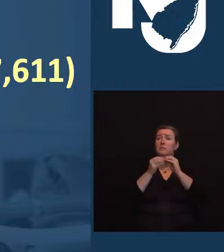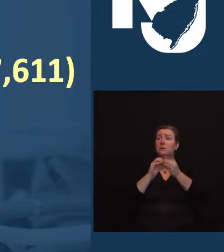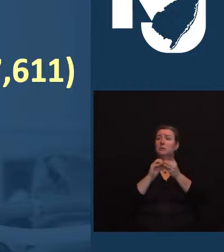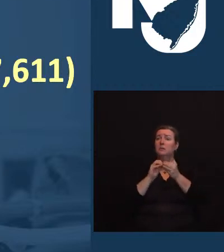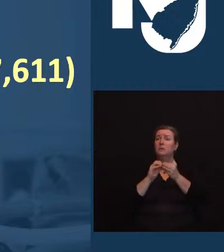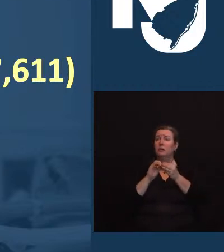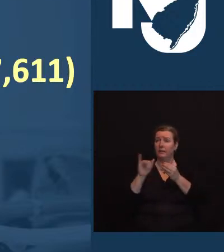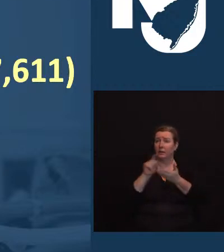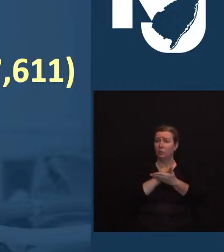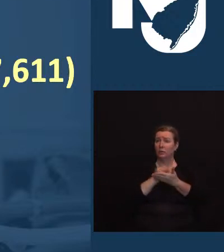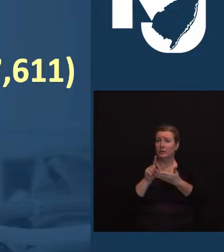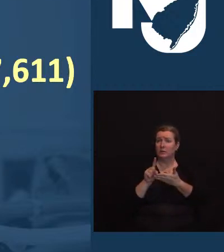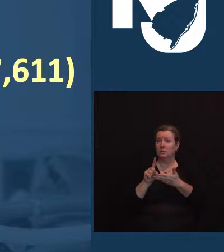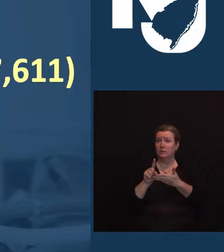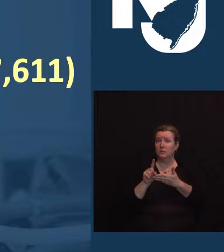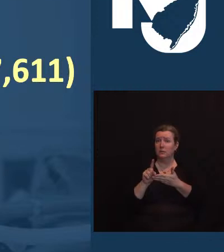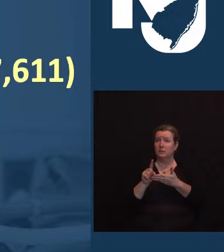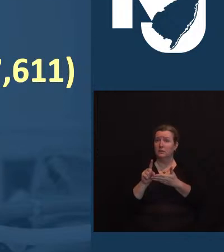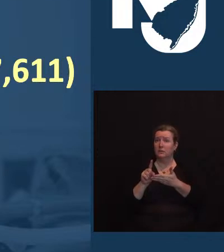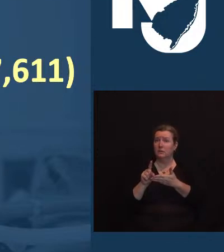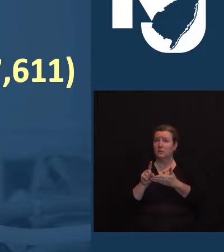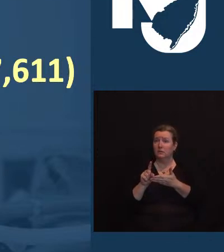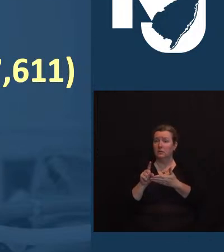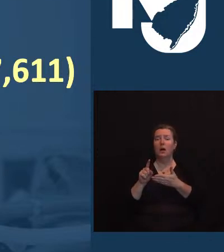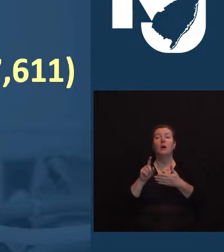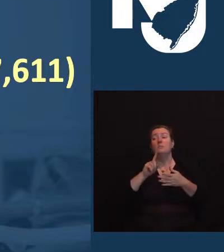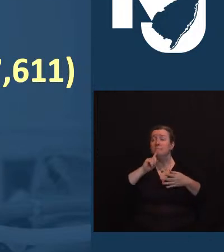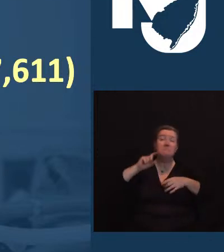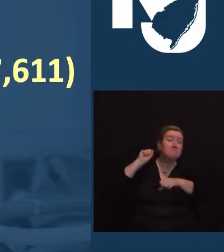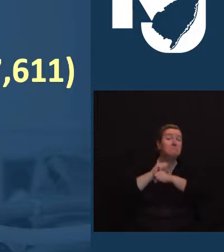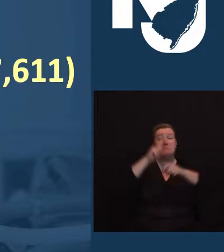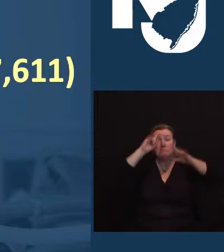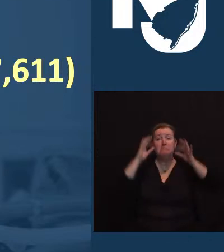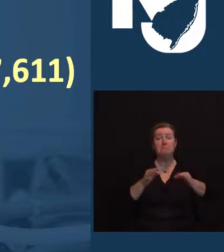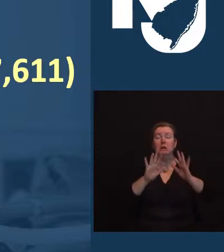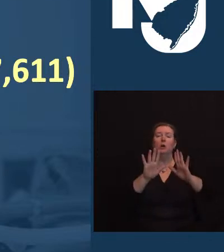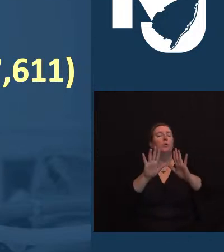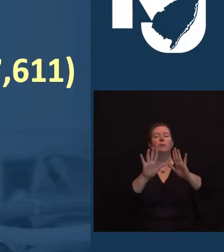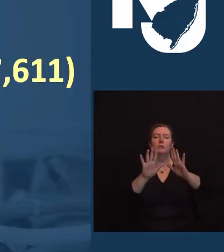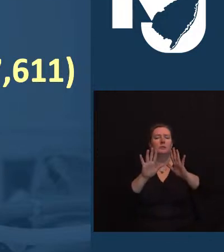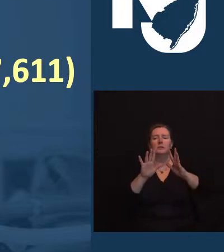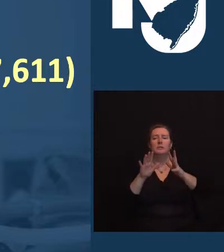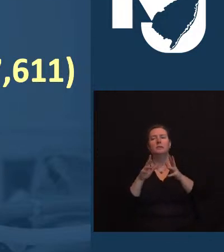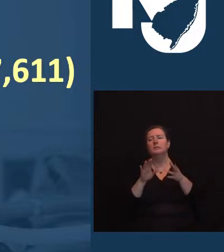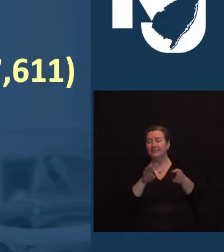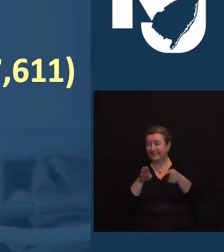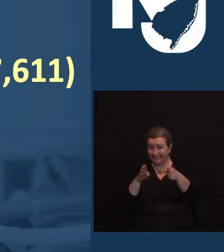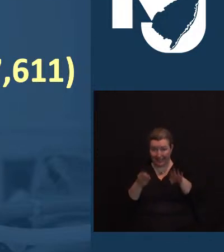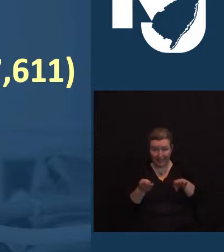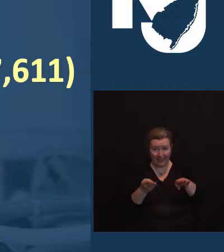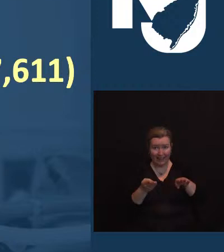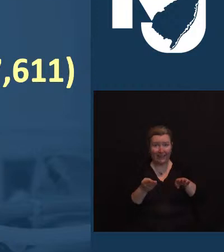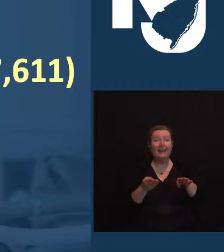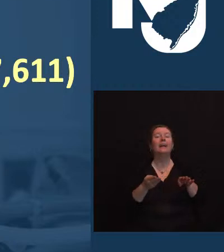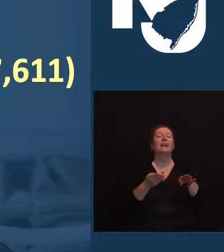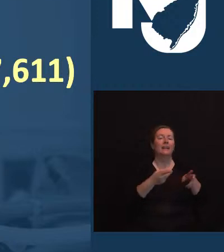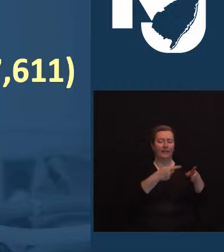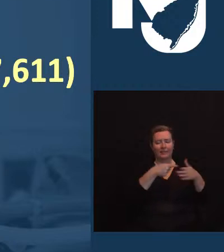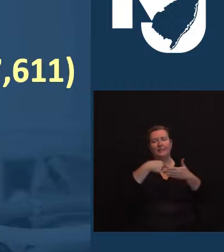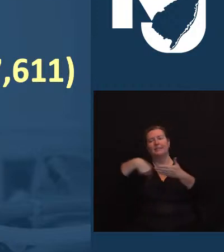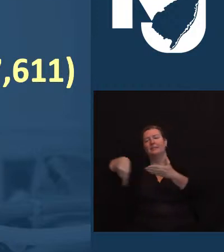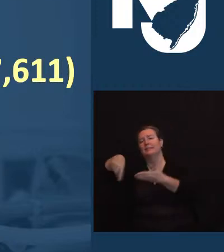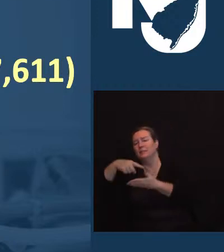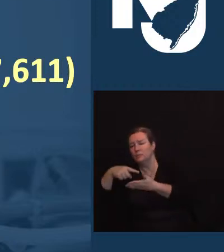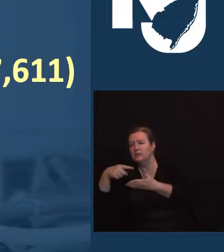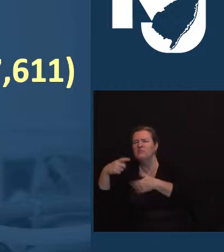preliminary. There is a possibility that a death from this week could, upon further review, be considered to be from COVID-related complications